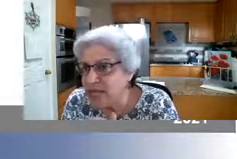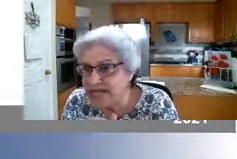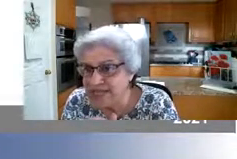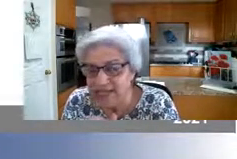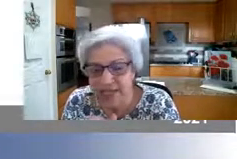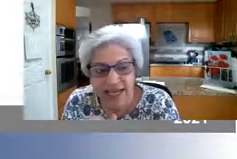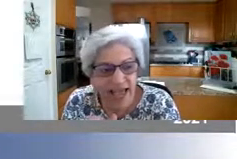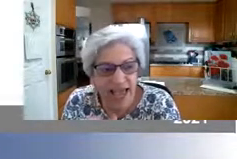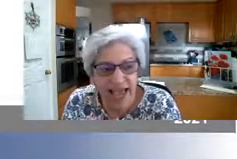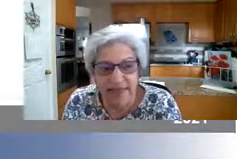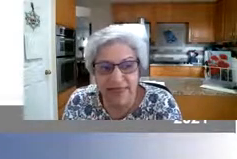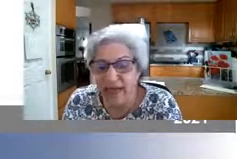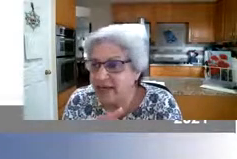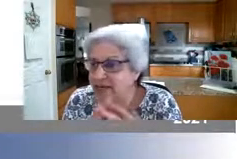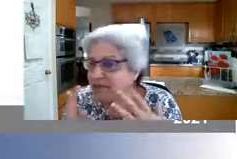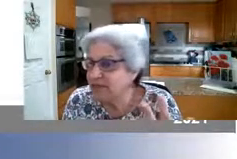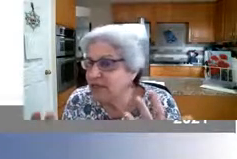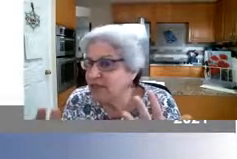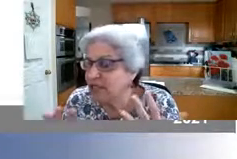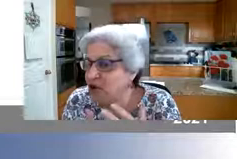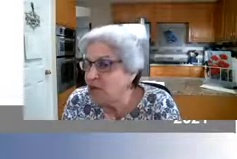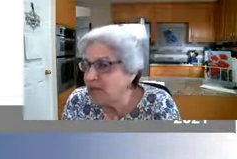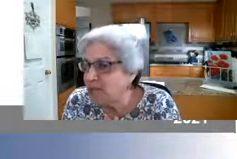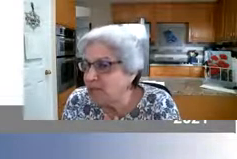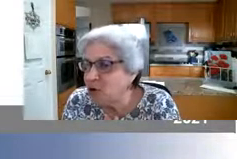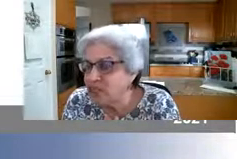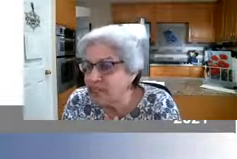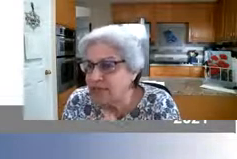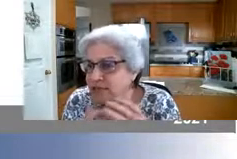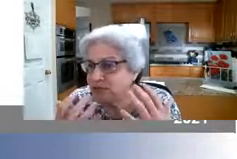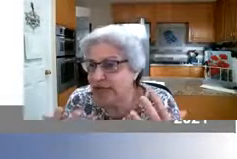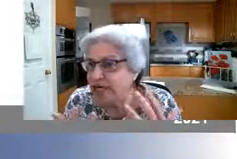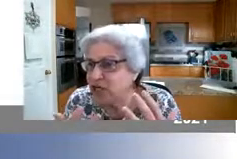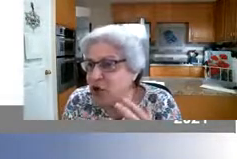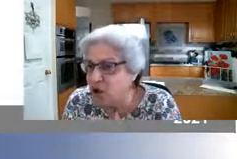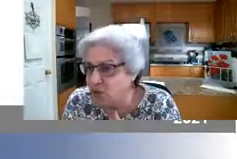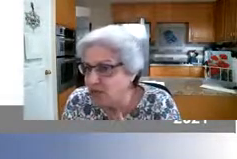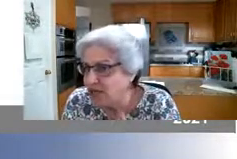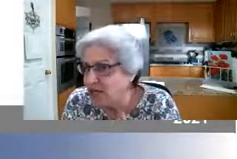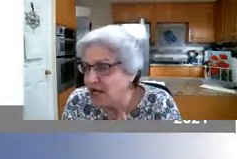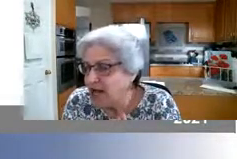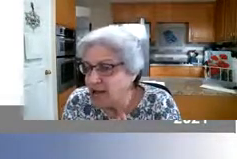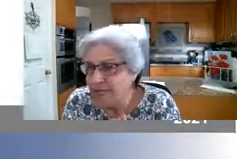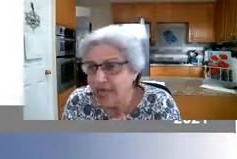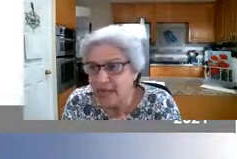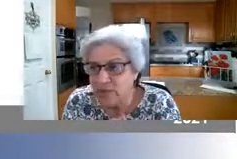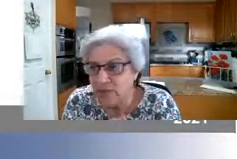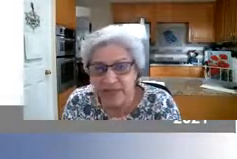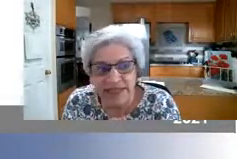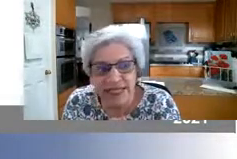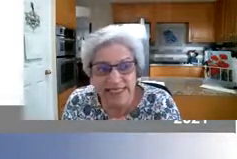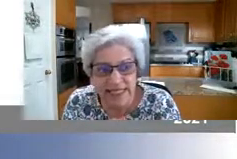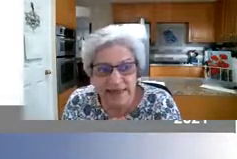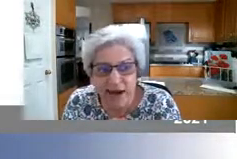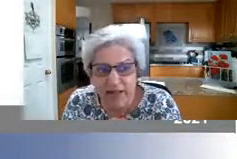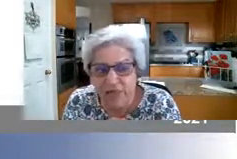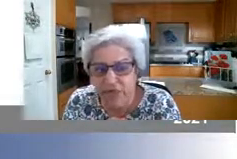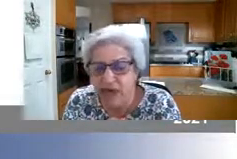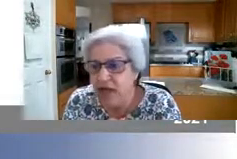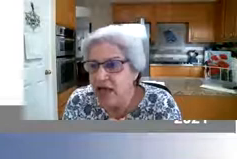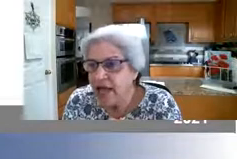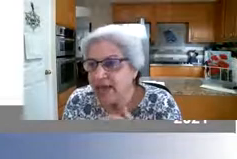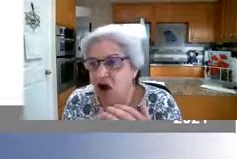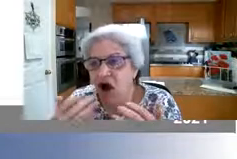matter of weeks, and then, you know, a protein ready to go, again, within less than a